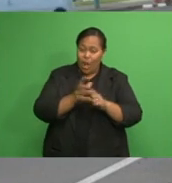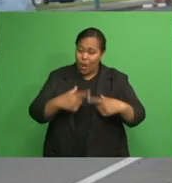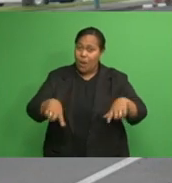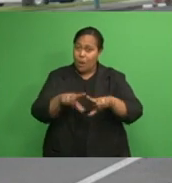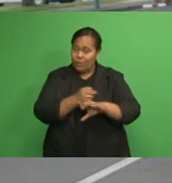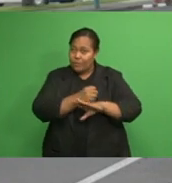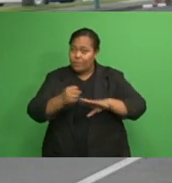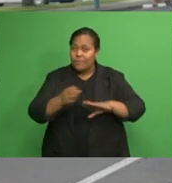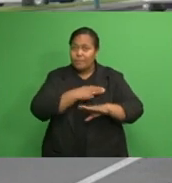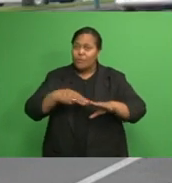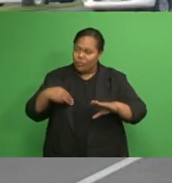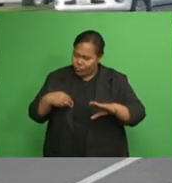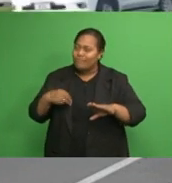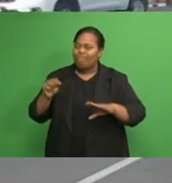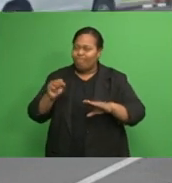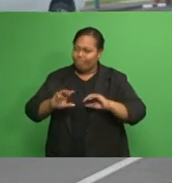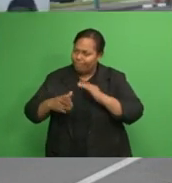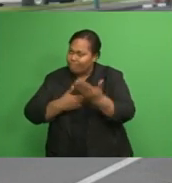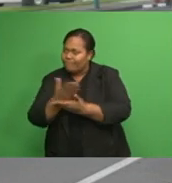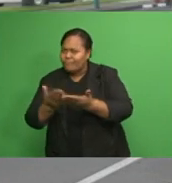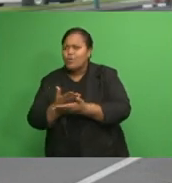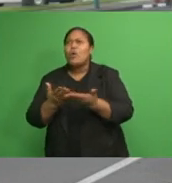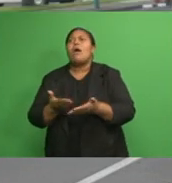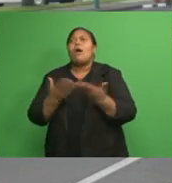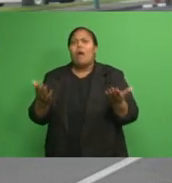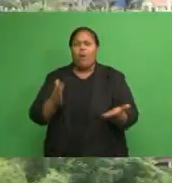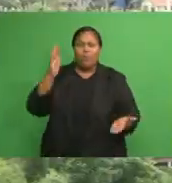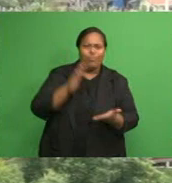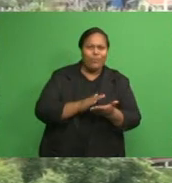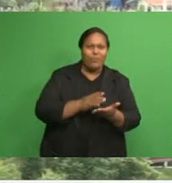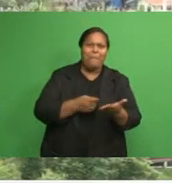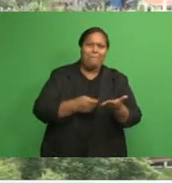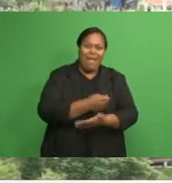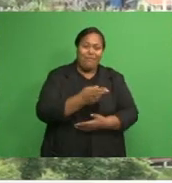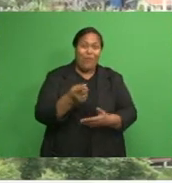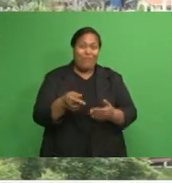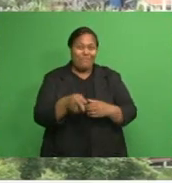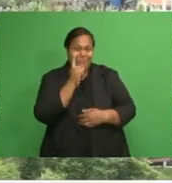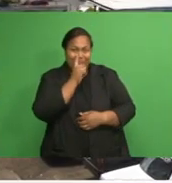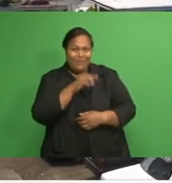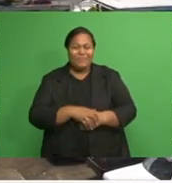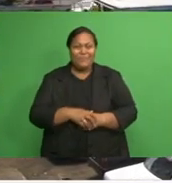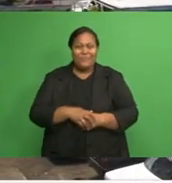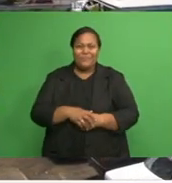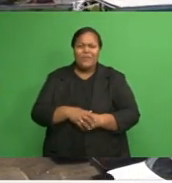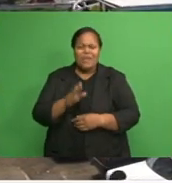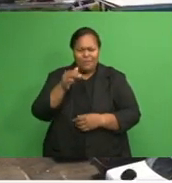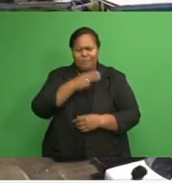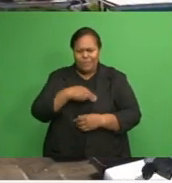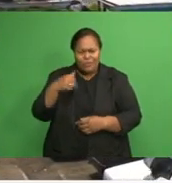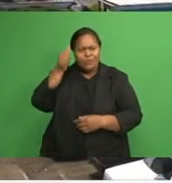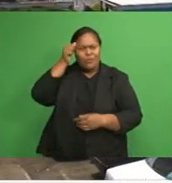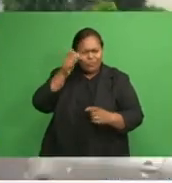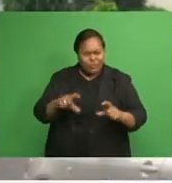says there will be discussions on what discounts should be given out to ratepayers. Fijian says the ministry knows the challenges on